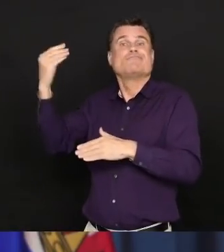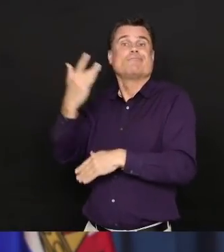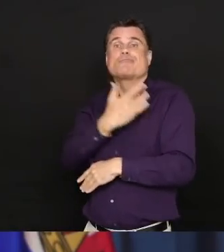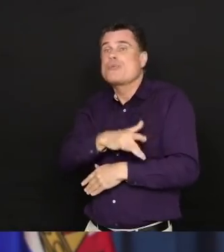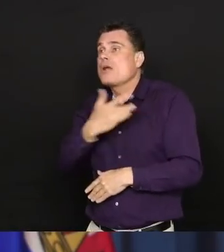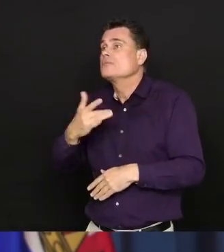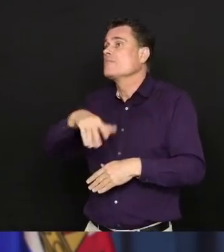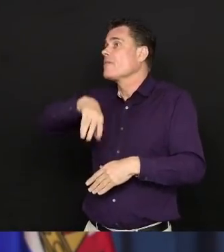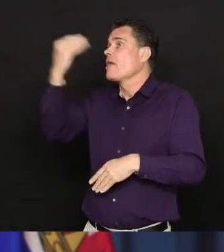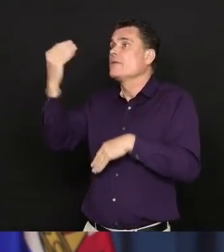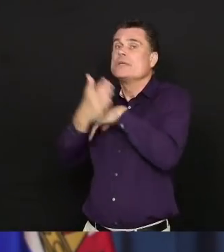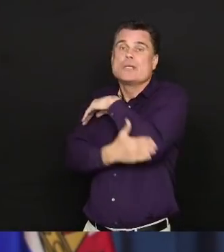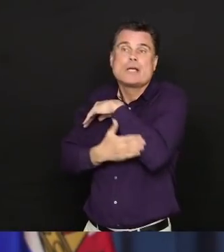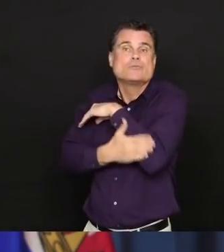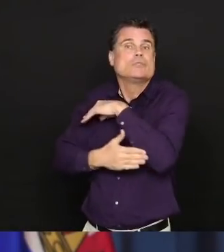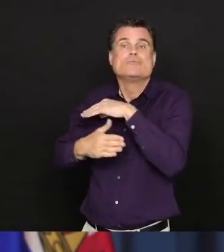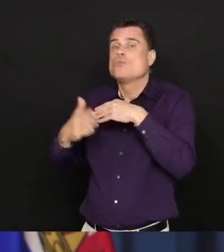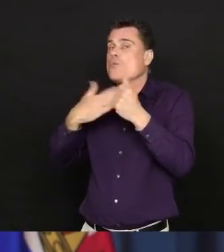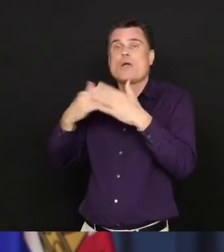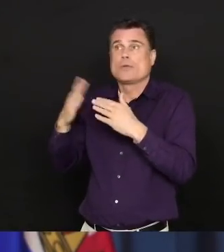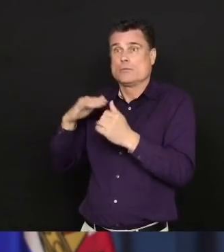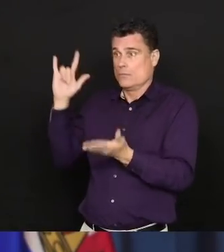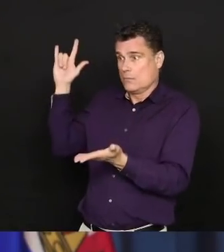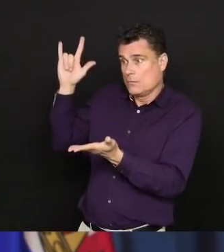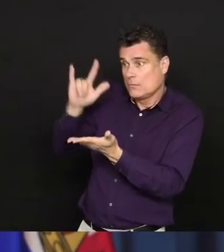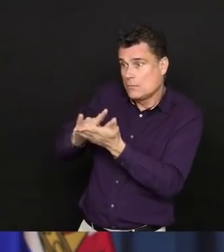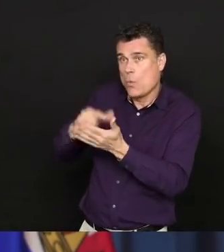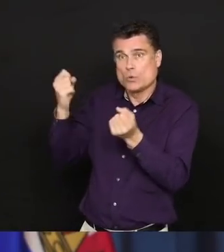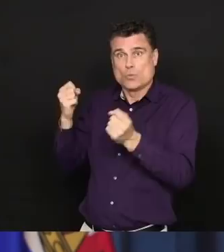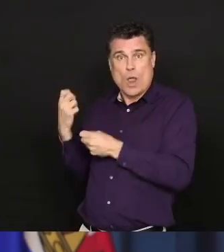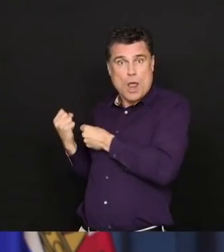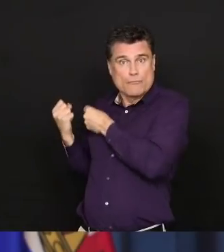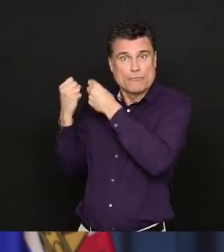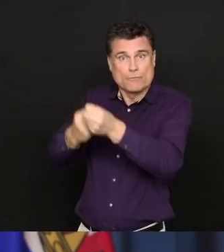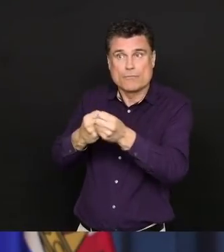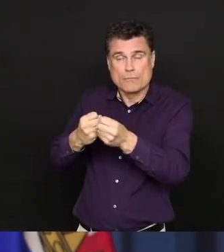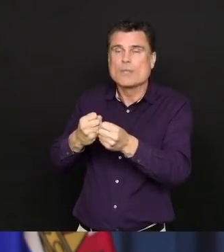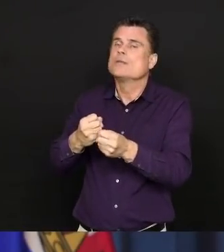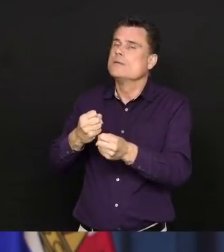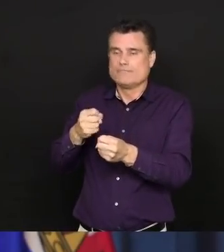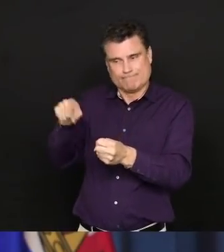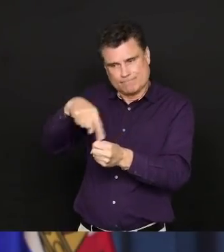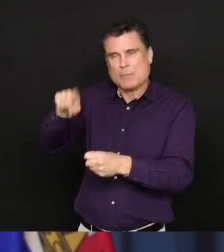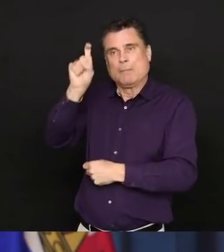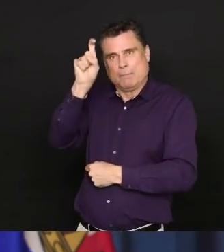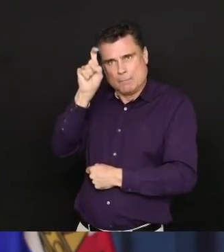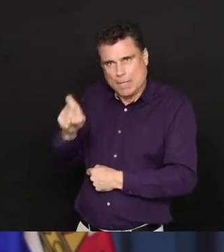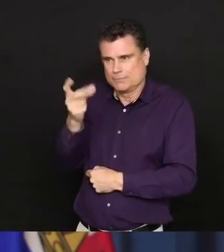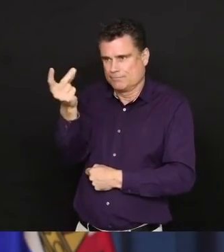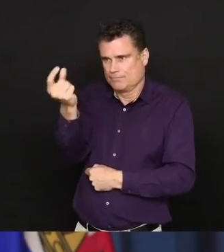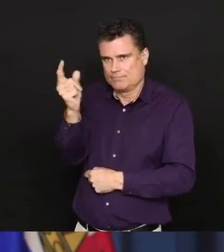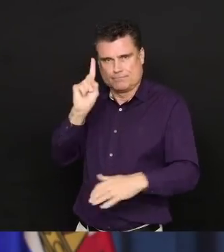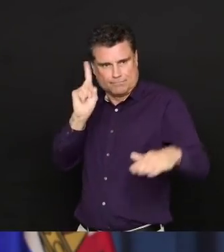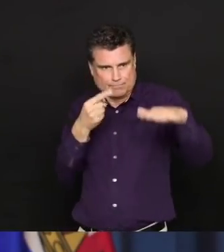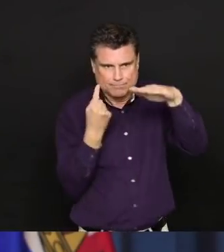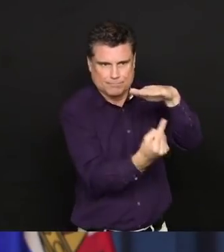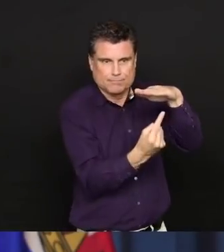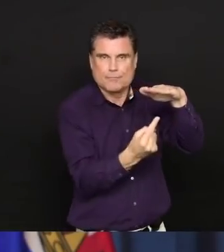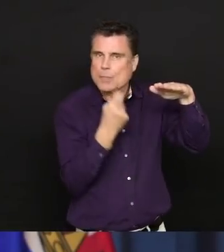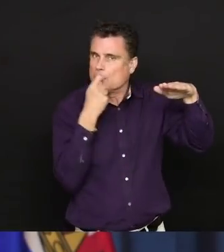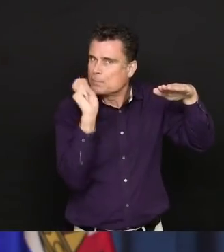are continuing. We are working hard on that question. It would not be acceptable for us to deal with what's already